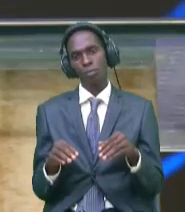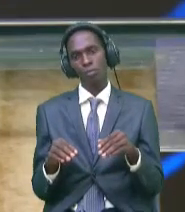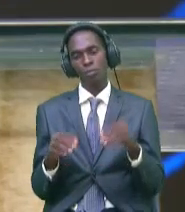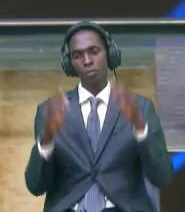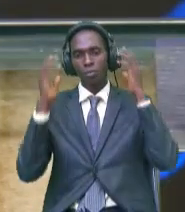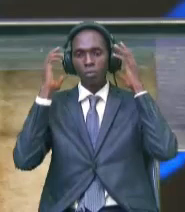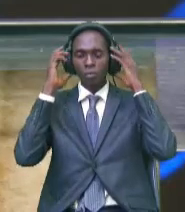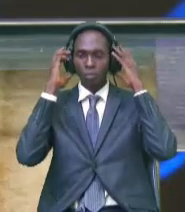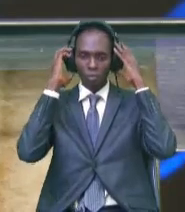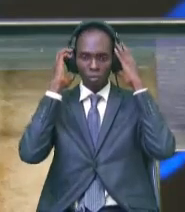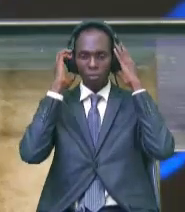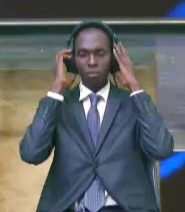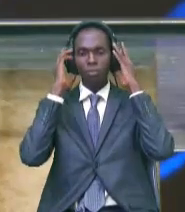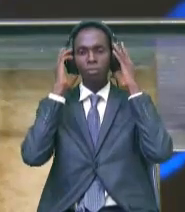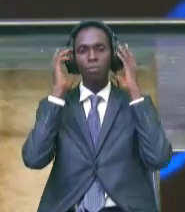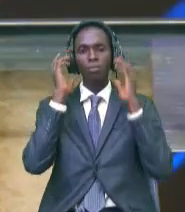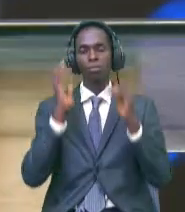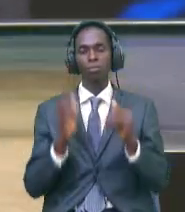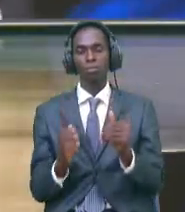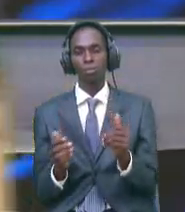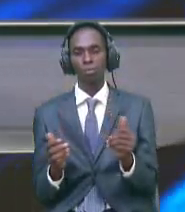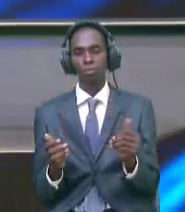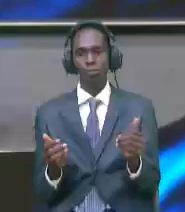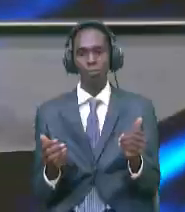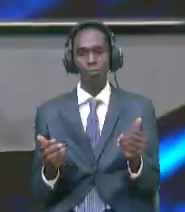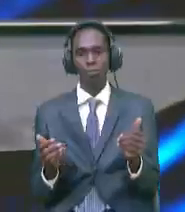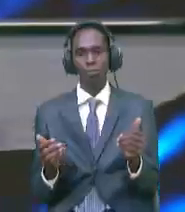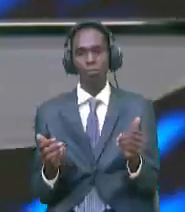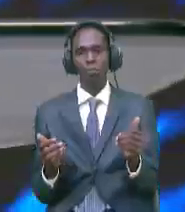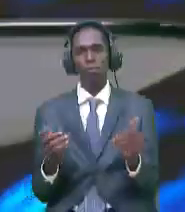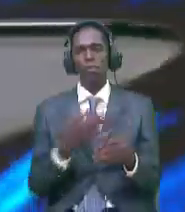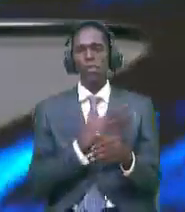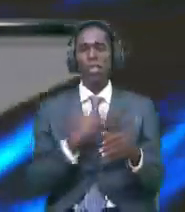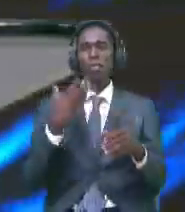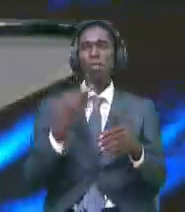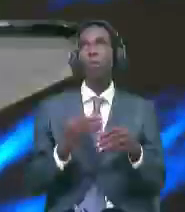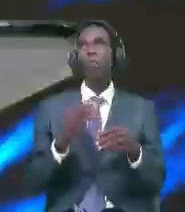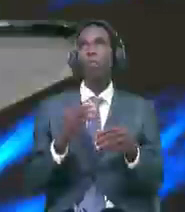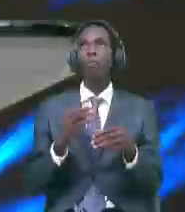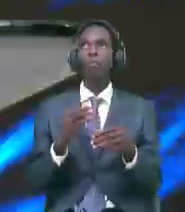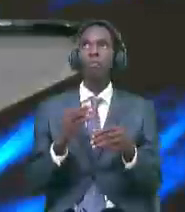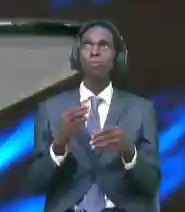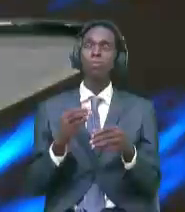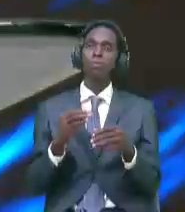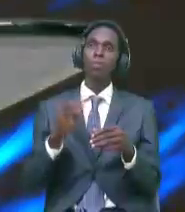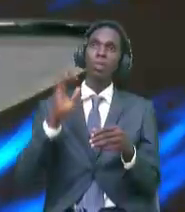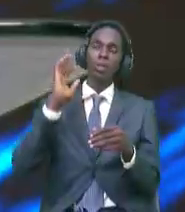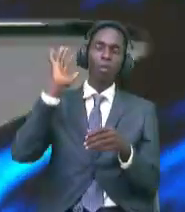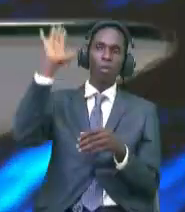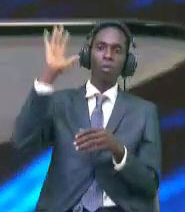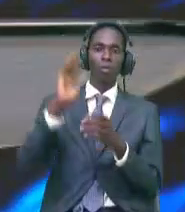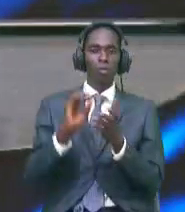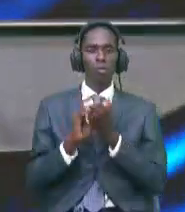things come of thee, and of thine own have we given thee. Understand? Of